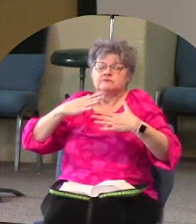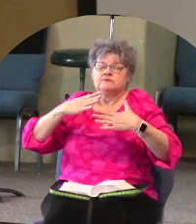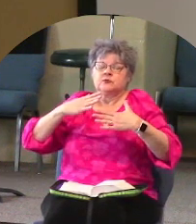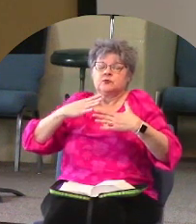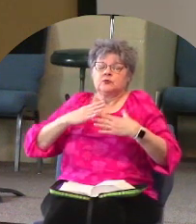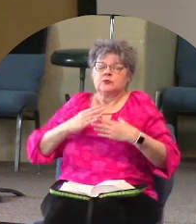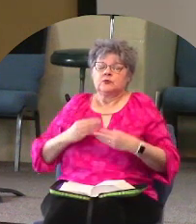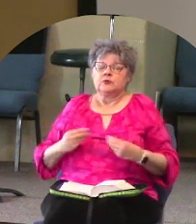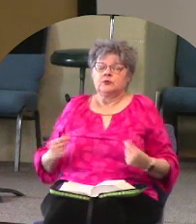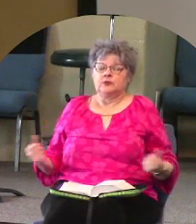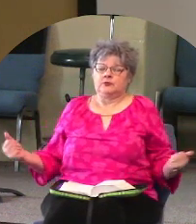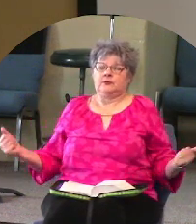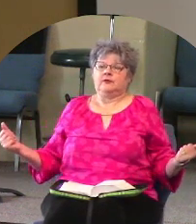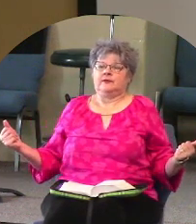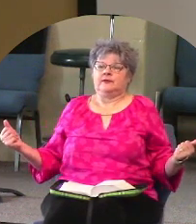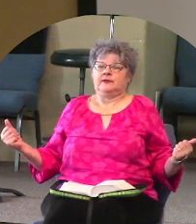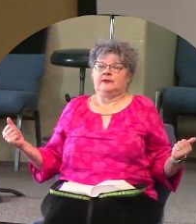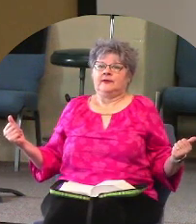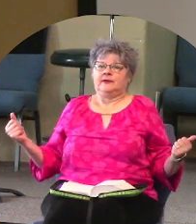all of a sudden,